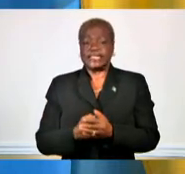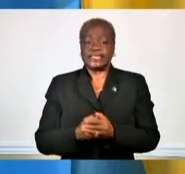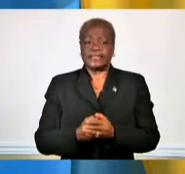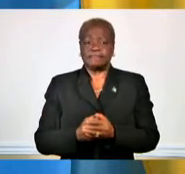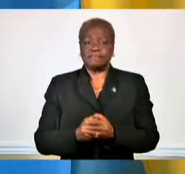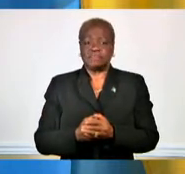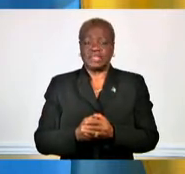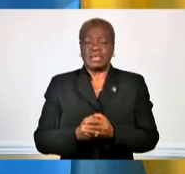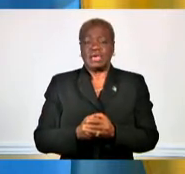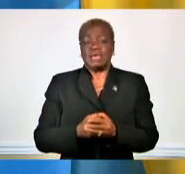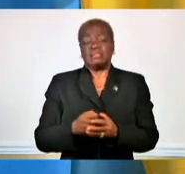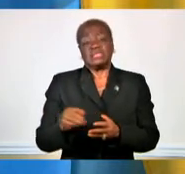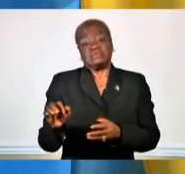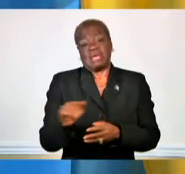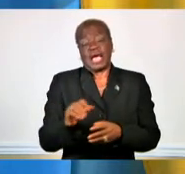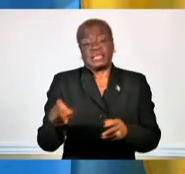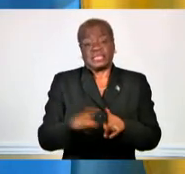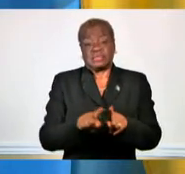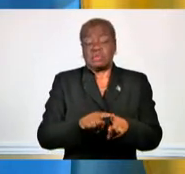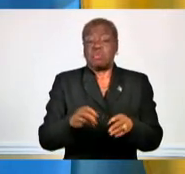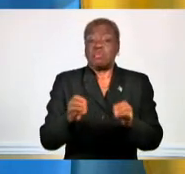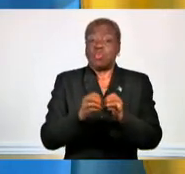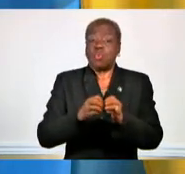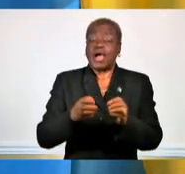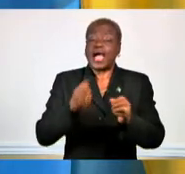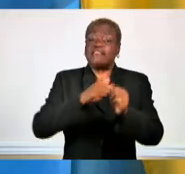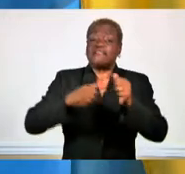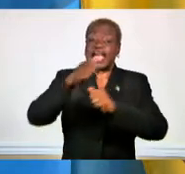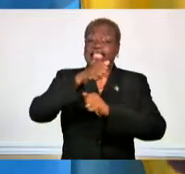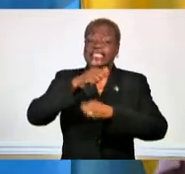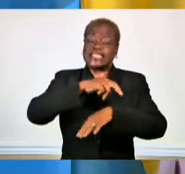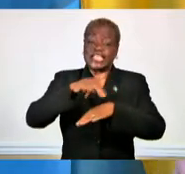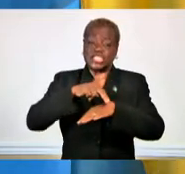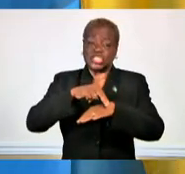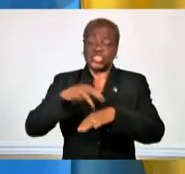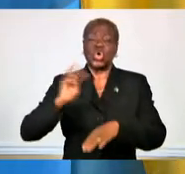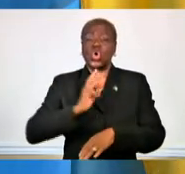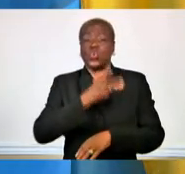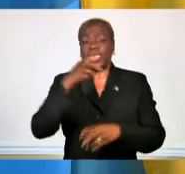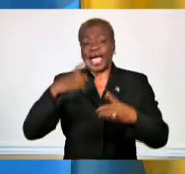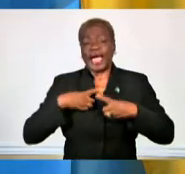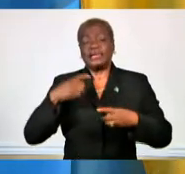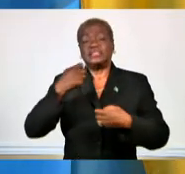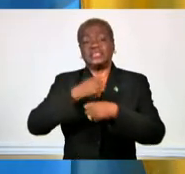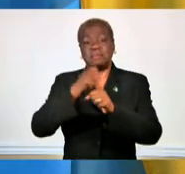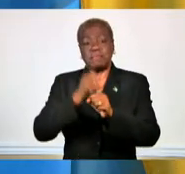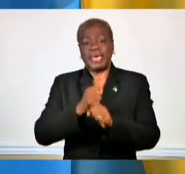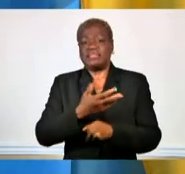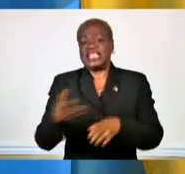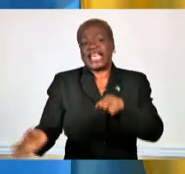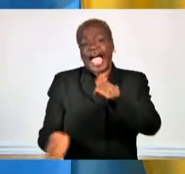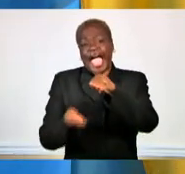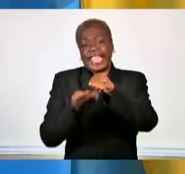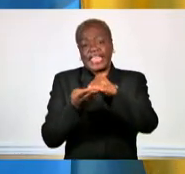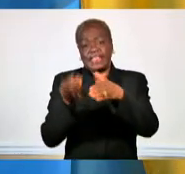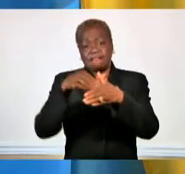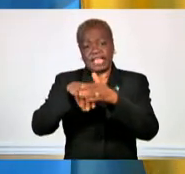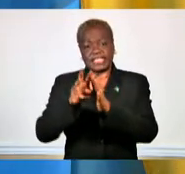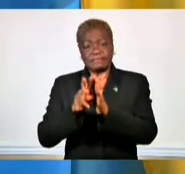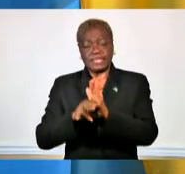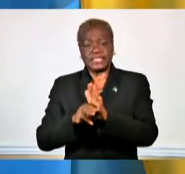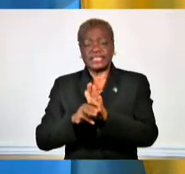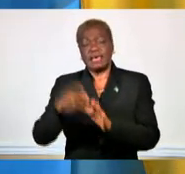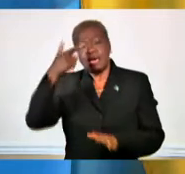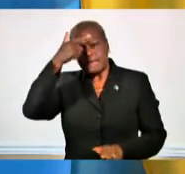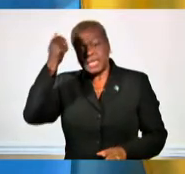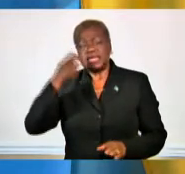Like even more advanced nations, we have had to make these added investments